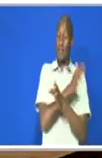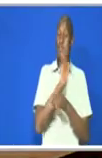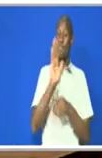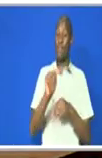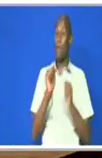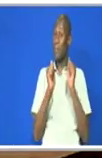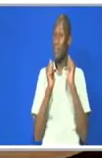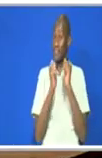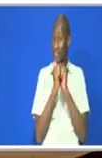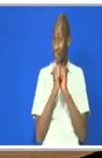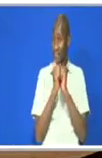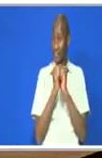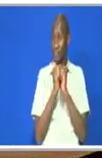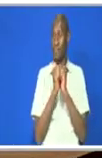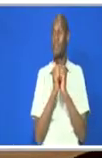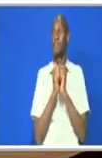10?